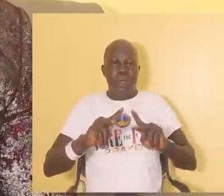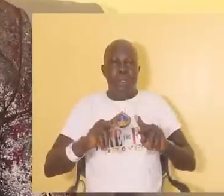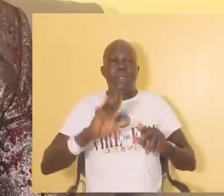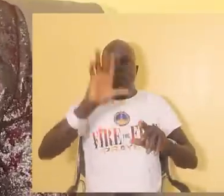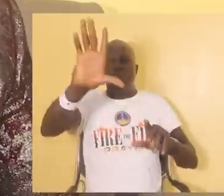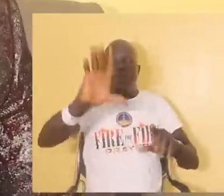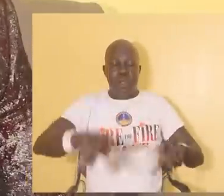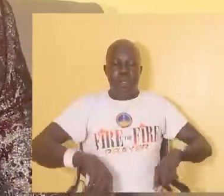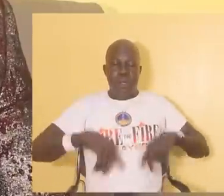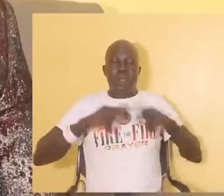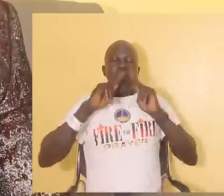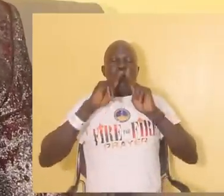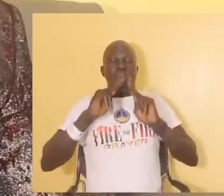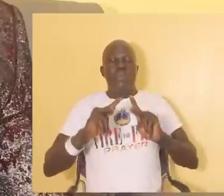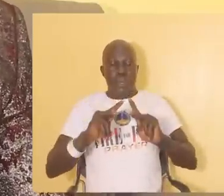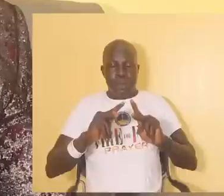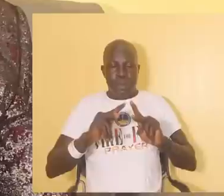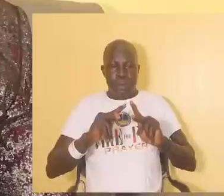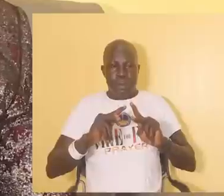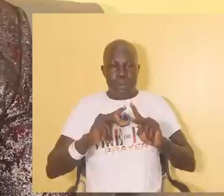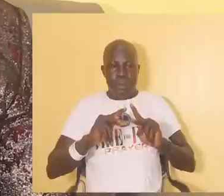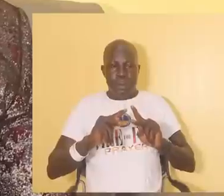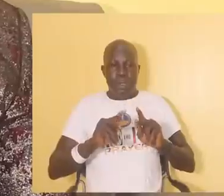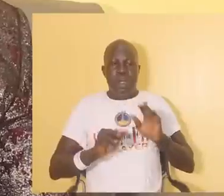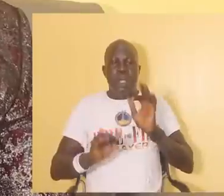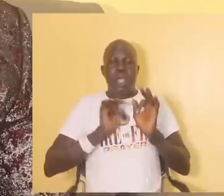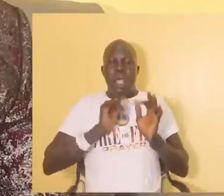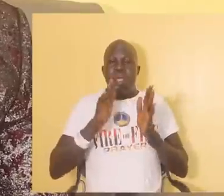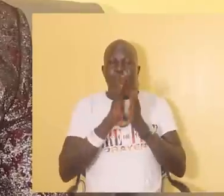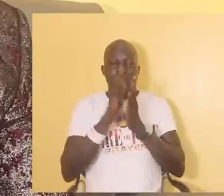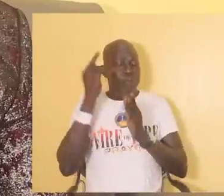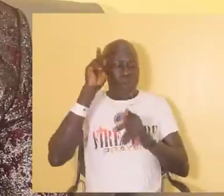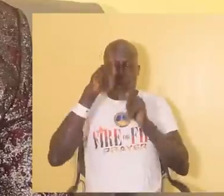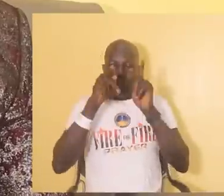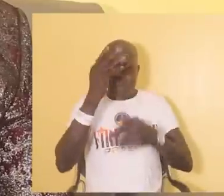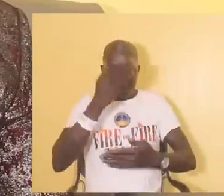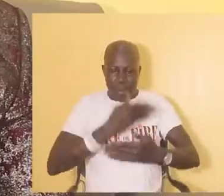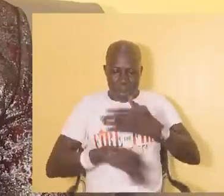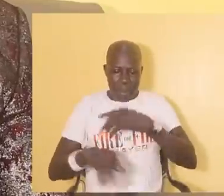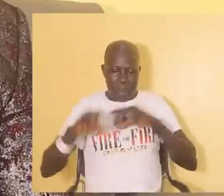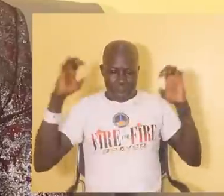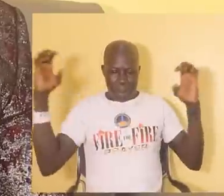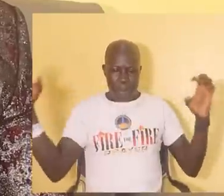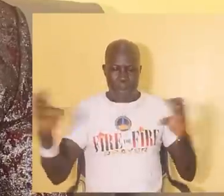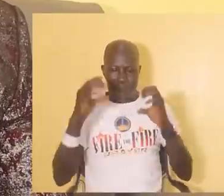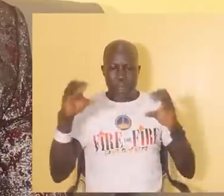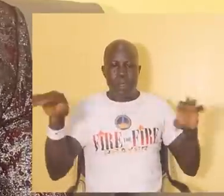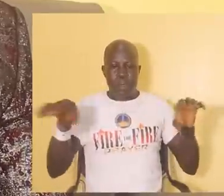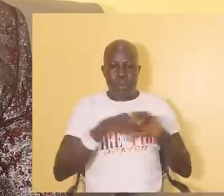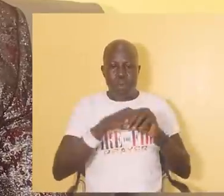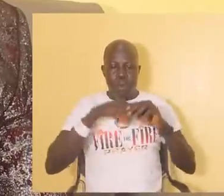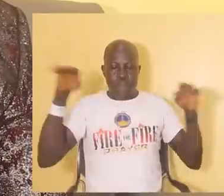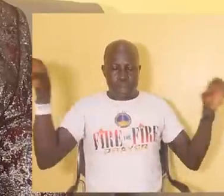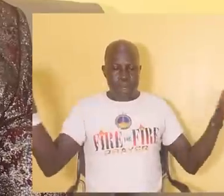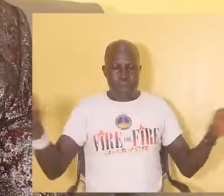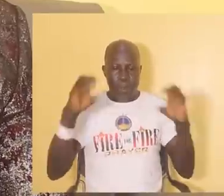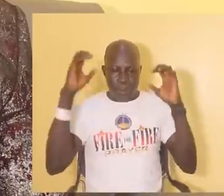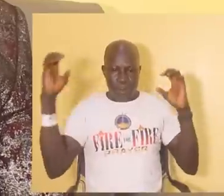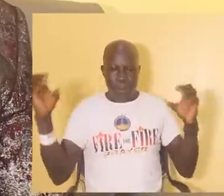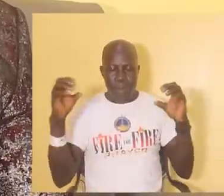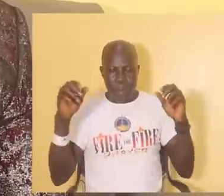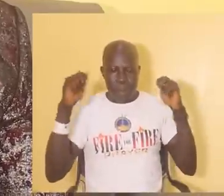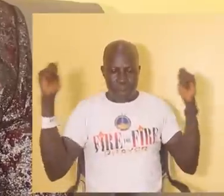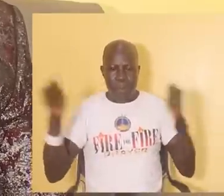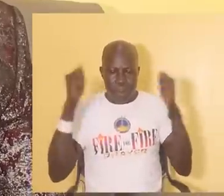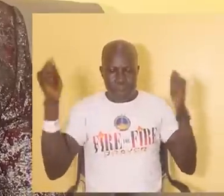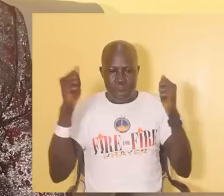confidence. That will manifest. I pray for today, brother celebrant. The people celebrating that